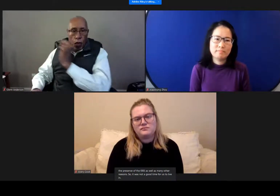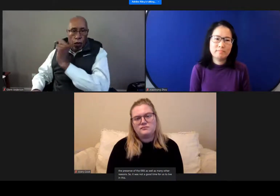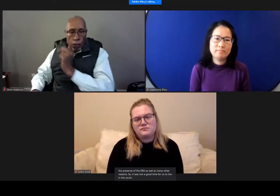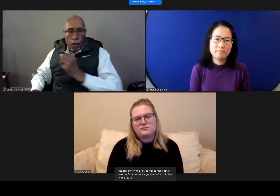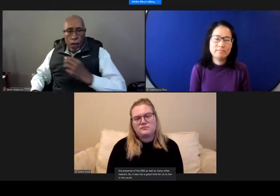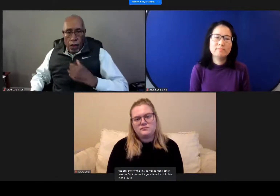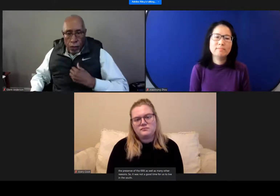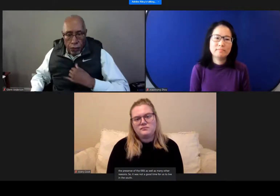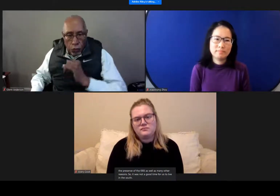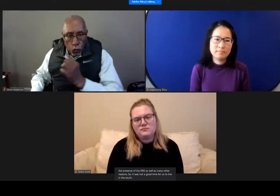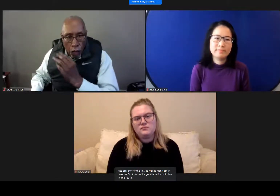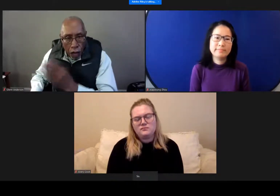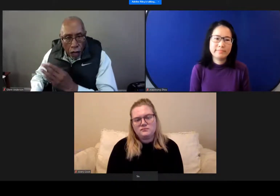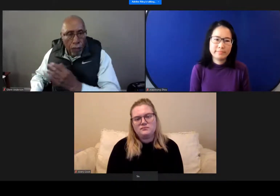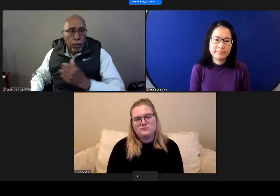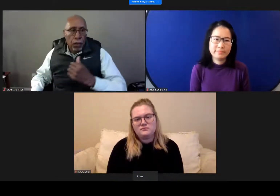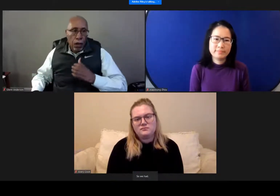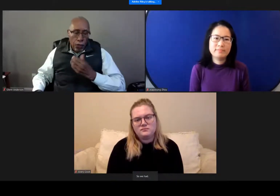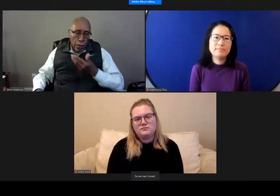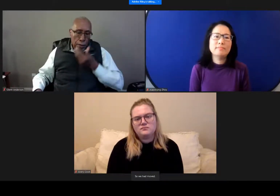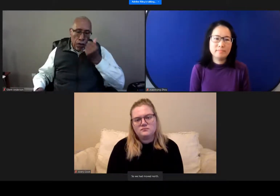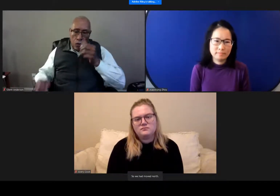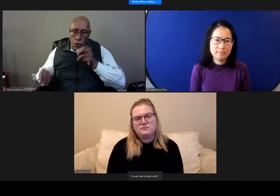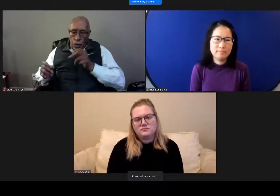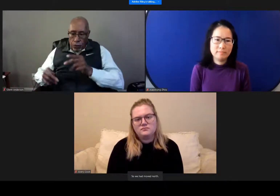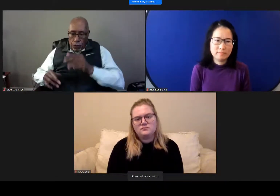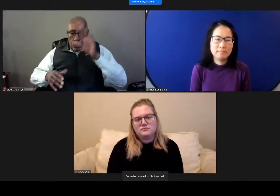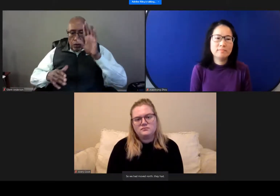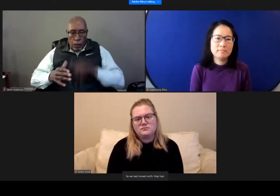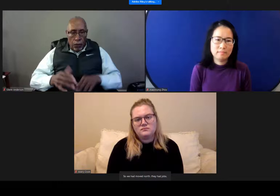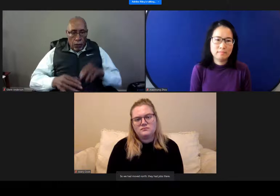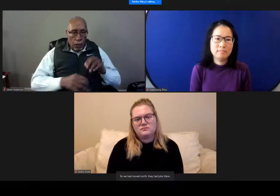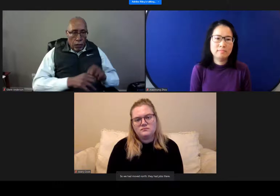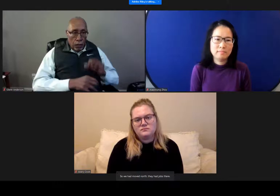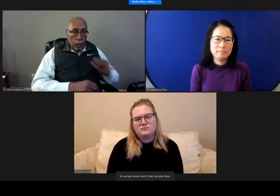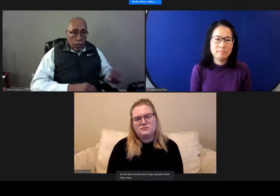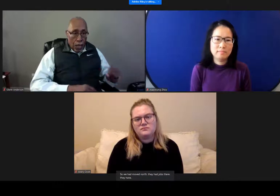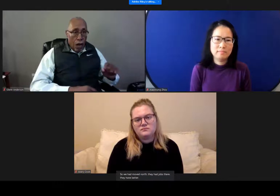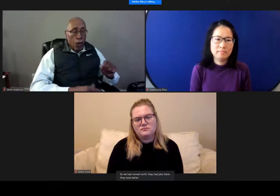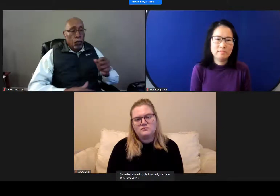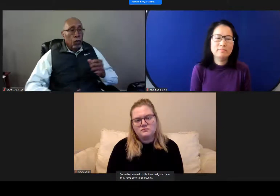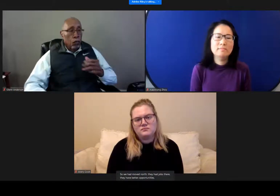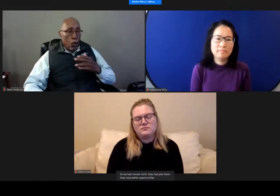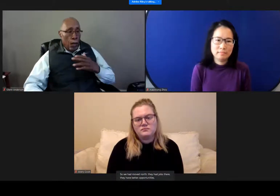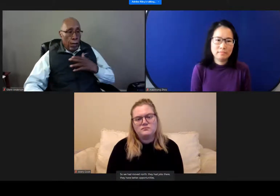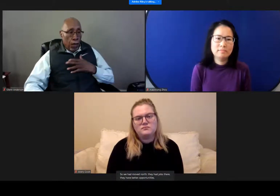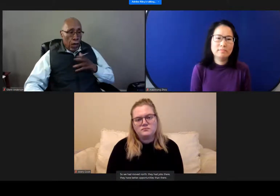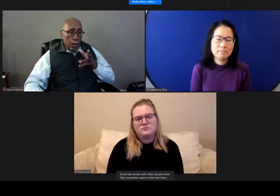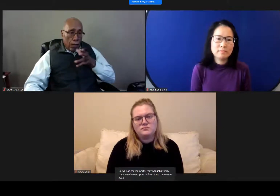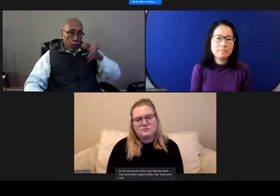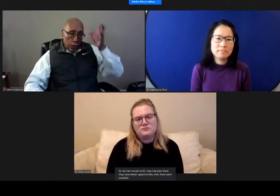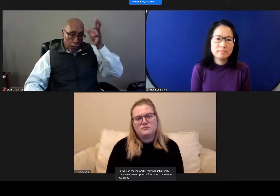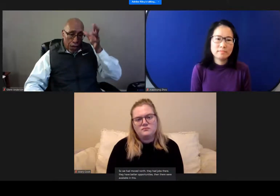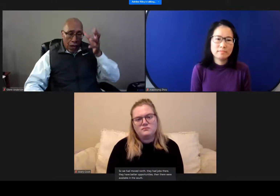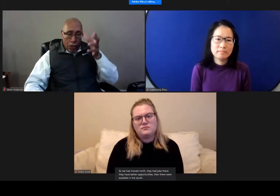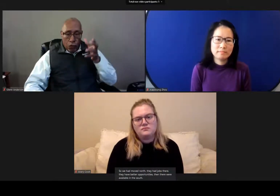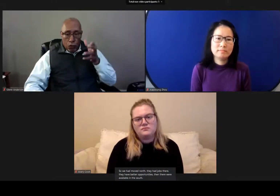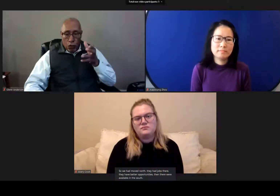South. So we had moved north. They had jobs there, they had better opportunities than there were available in the